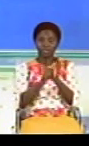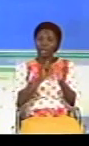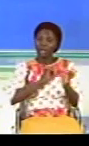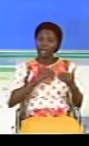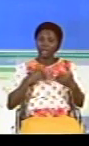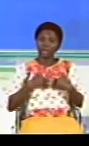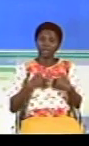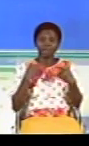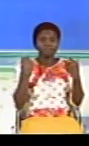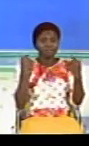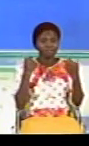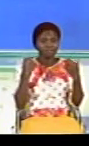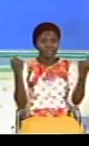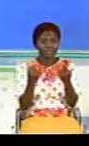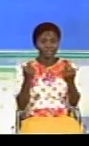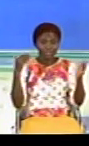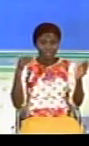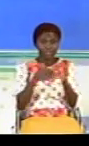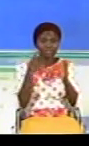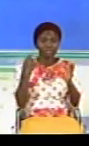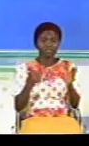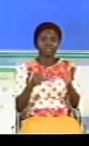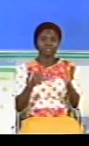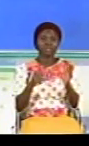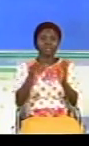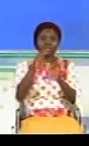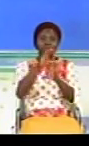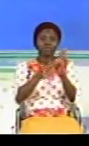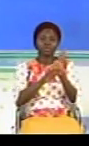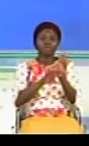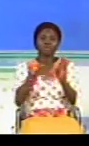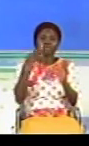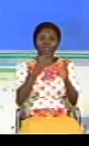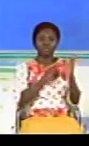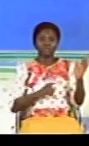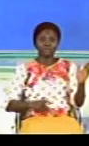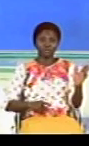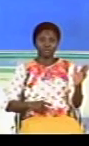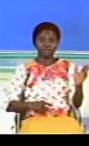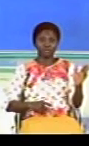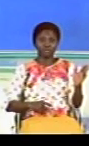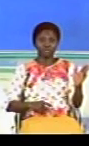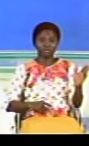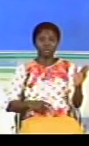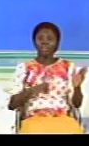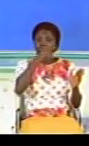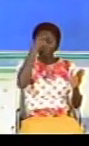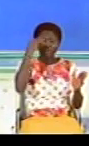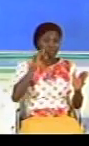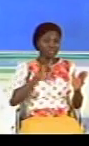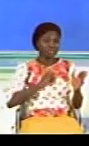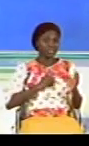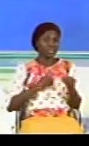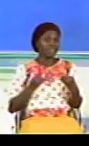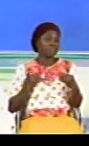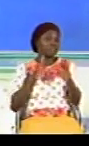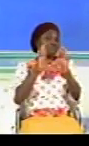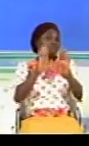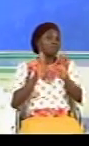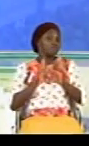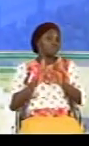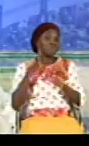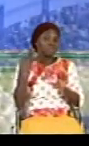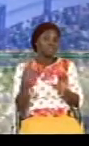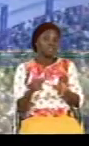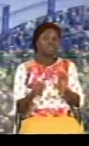Lord and thy words, because I feared the people and obeyed their